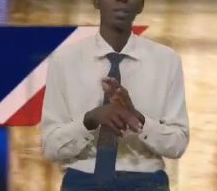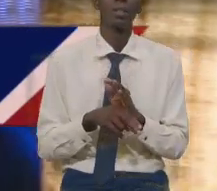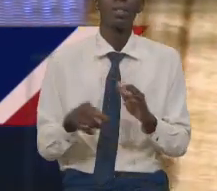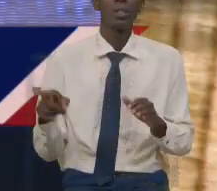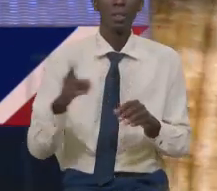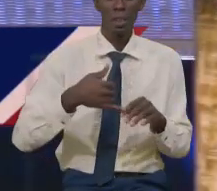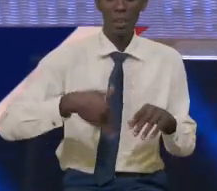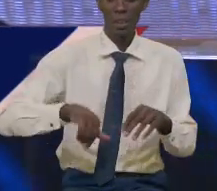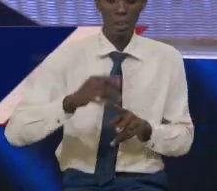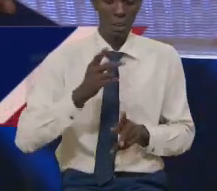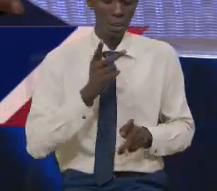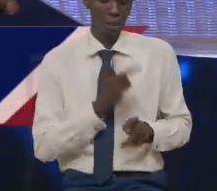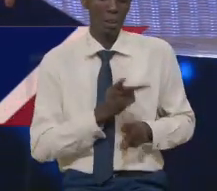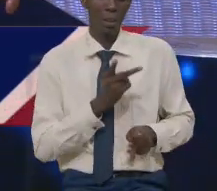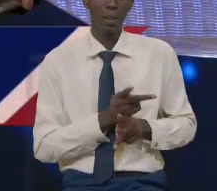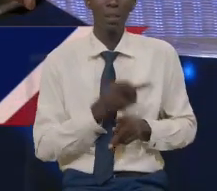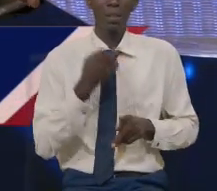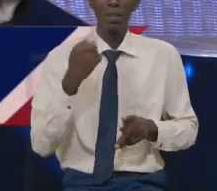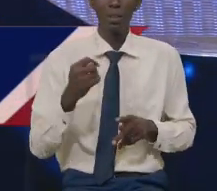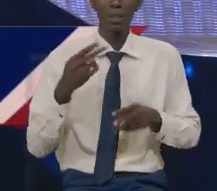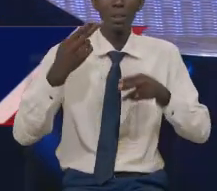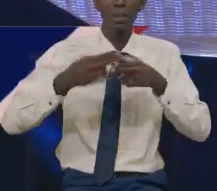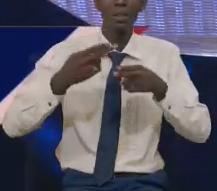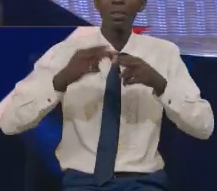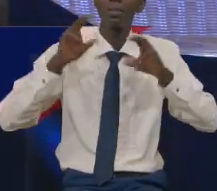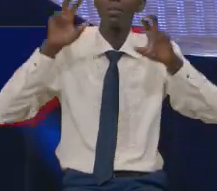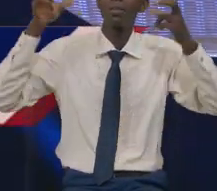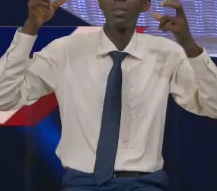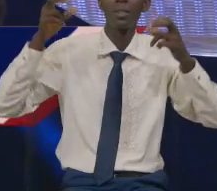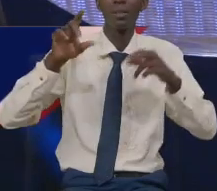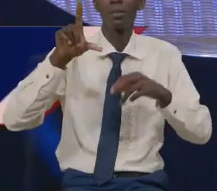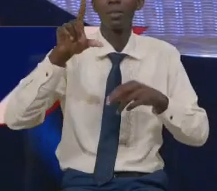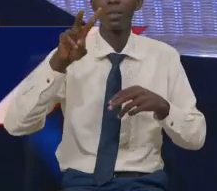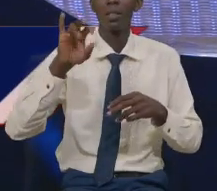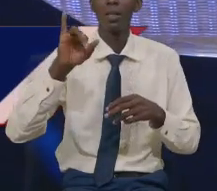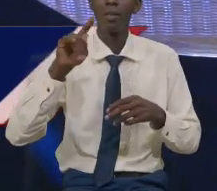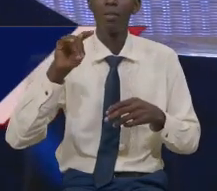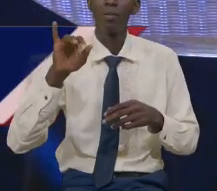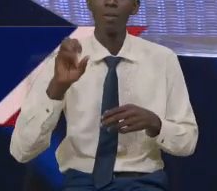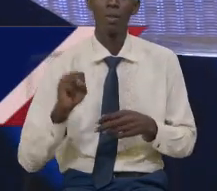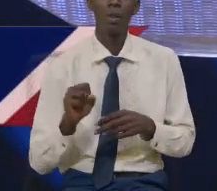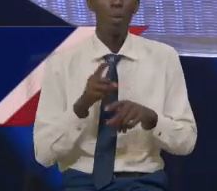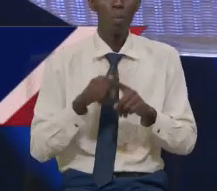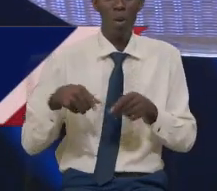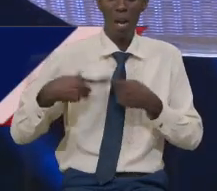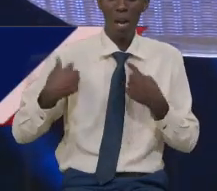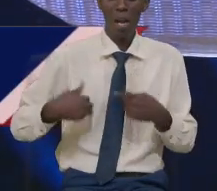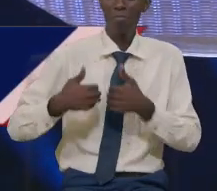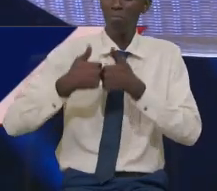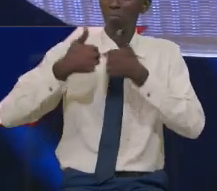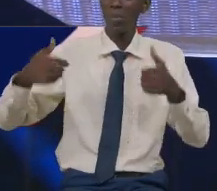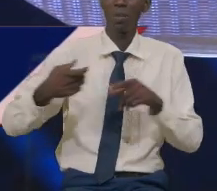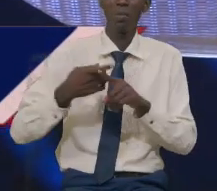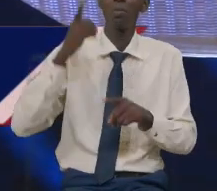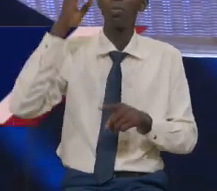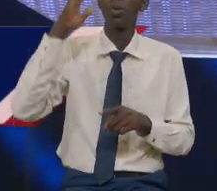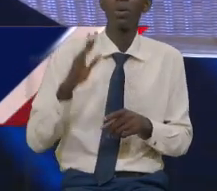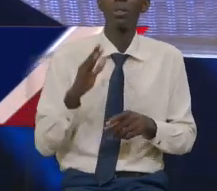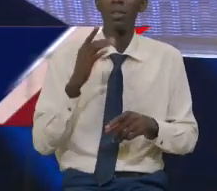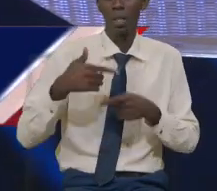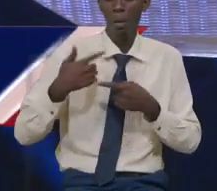the title and the name of Levites, but their hearts far away from God, their lives far away from